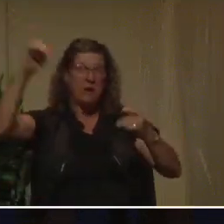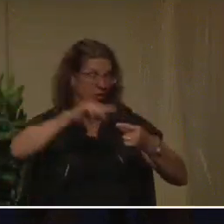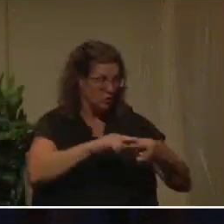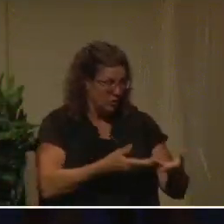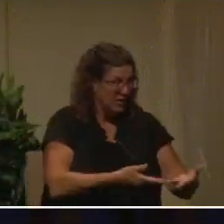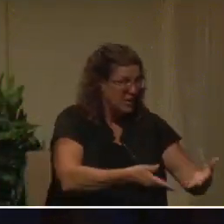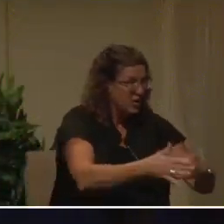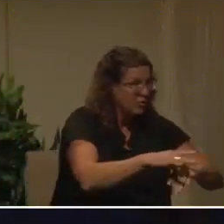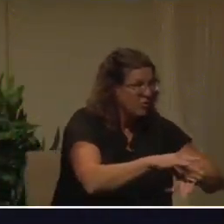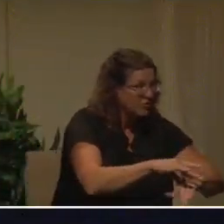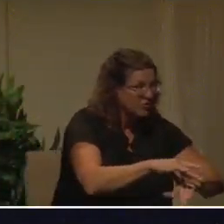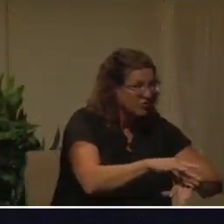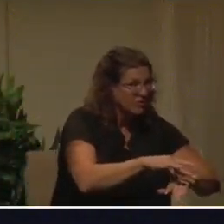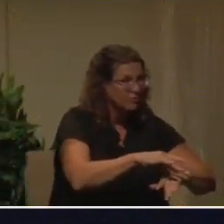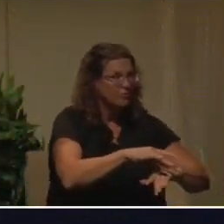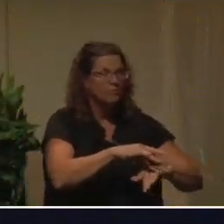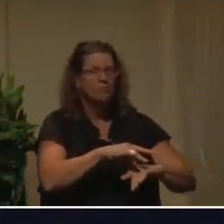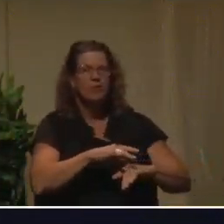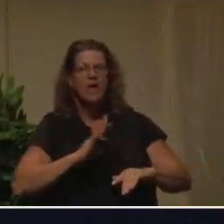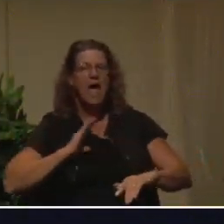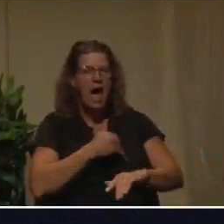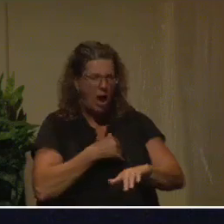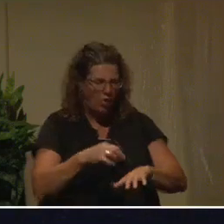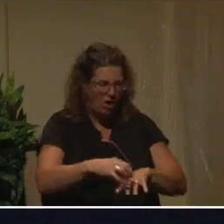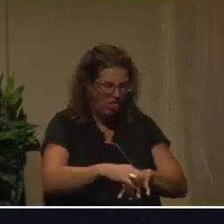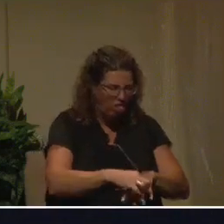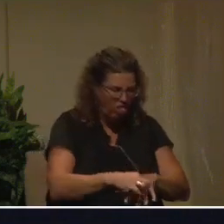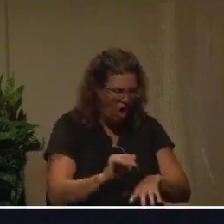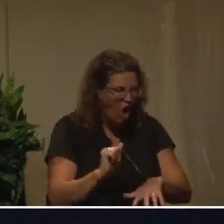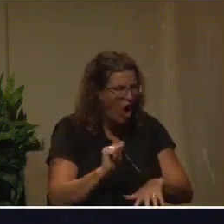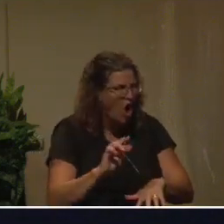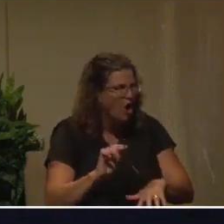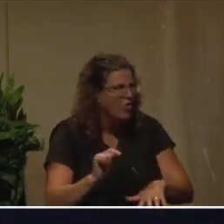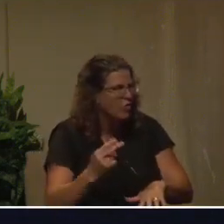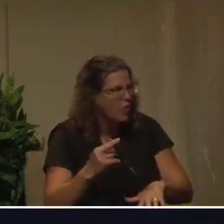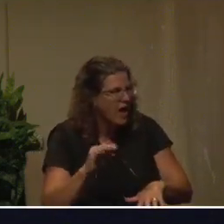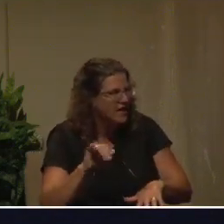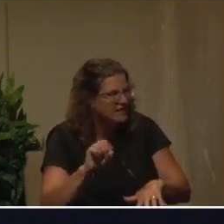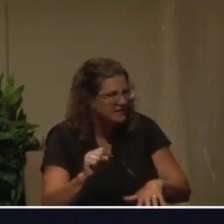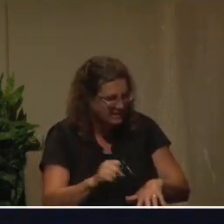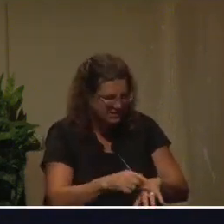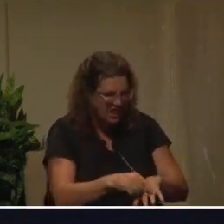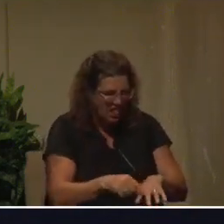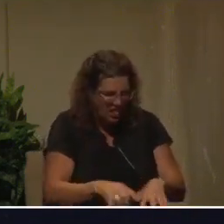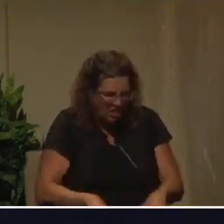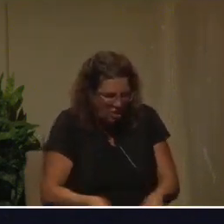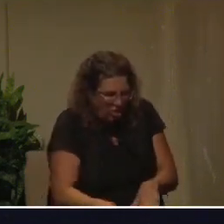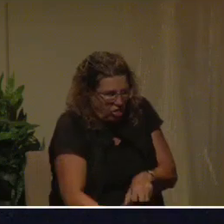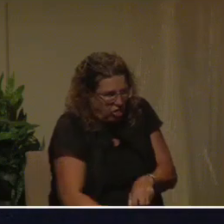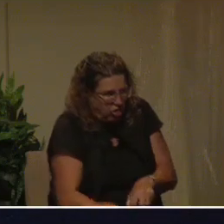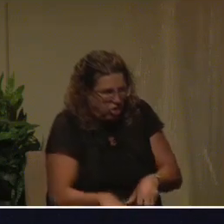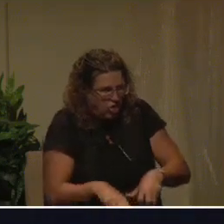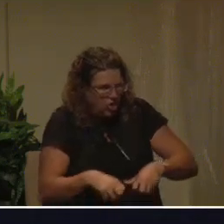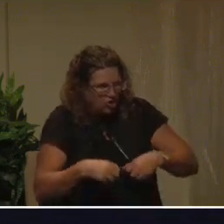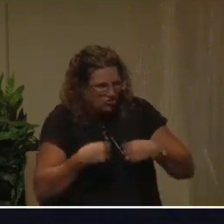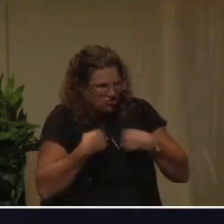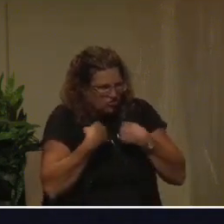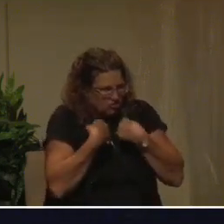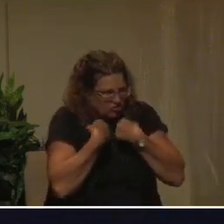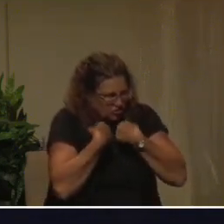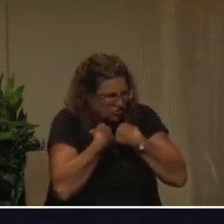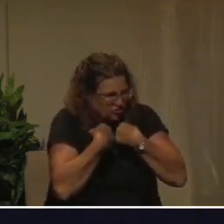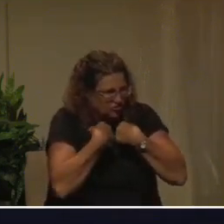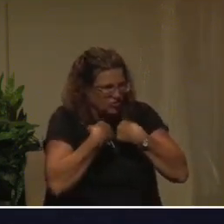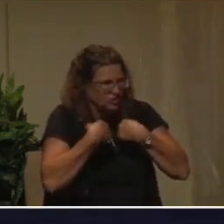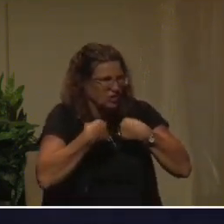joints gnarled by arthritis will be straightened. Limbs that are